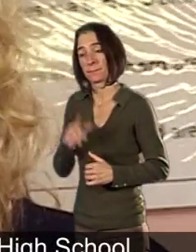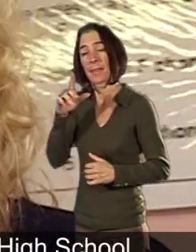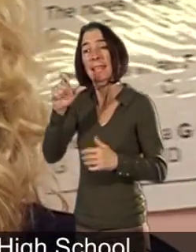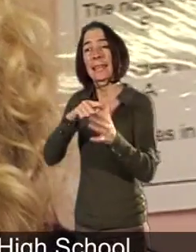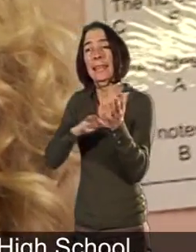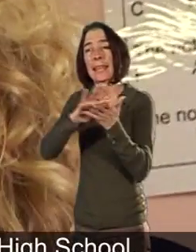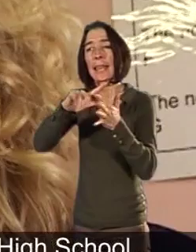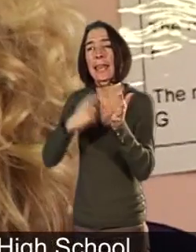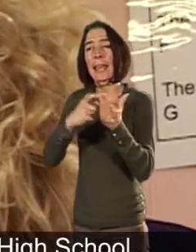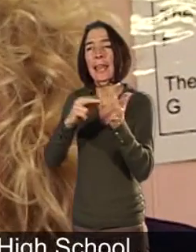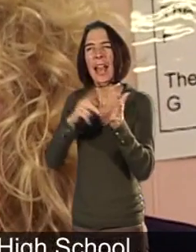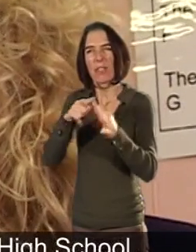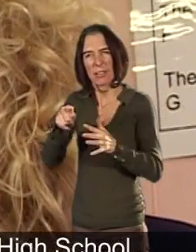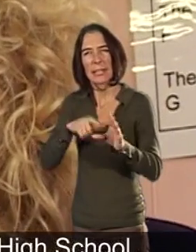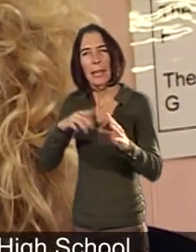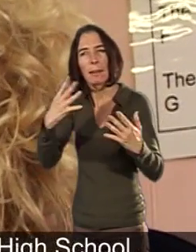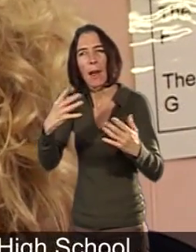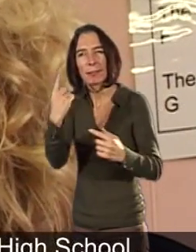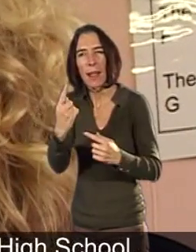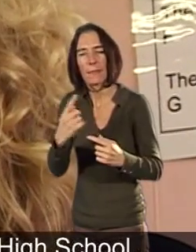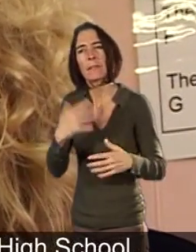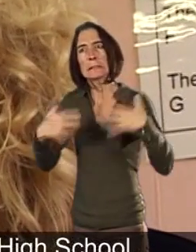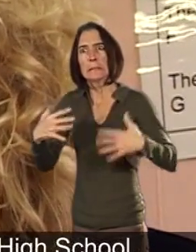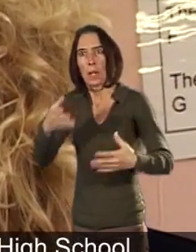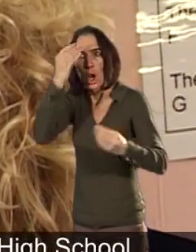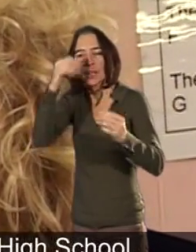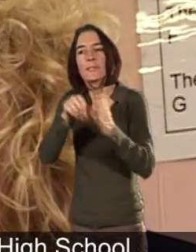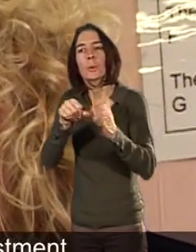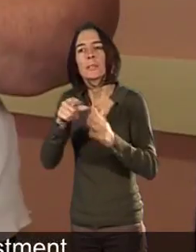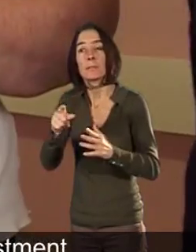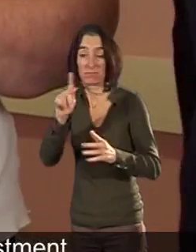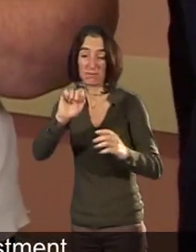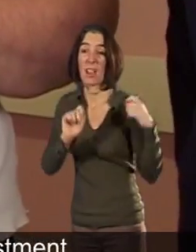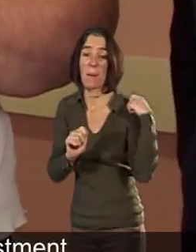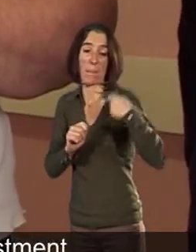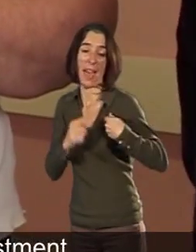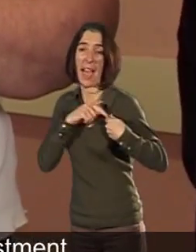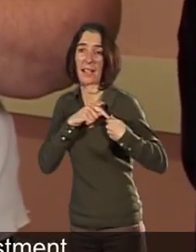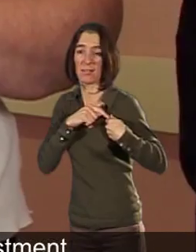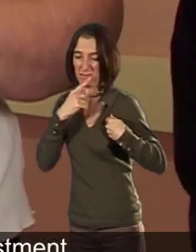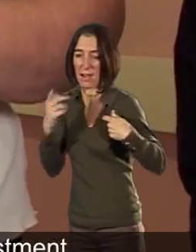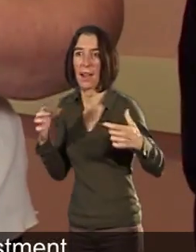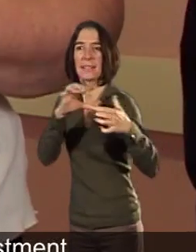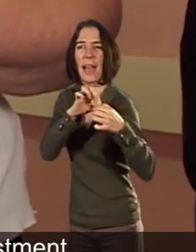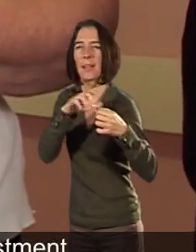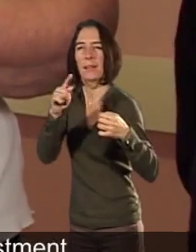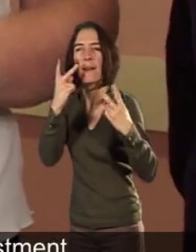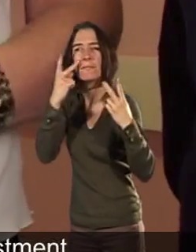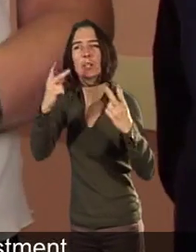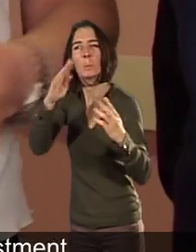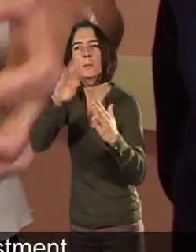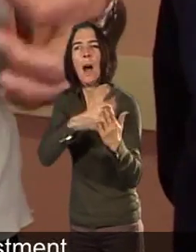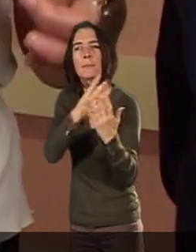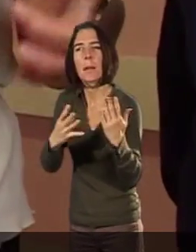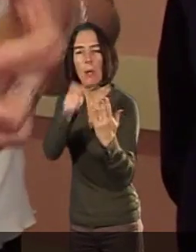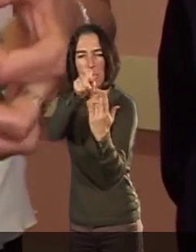Catherine is in Year 9 at Brigshaw High School. She has severe learning difficulties. A straightforward reasonable adjustment which supports Catherine is